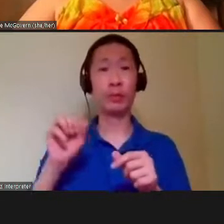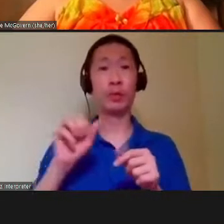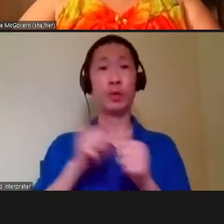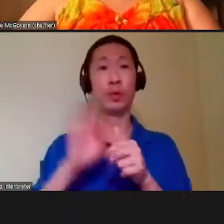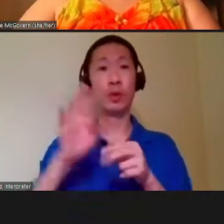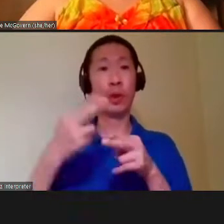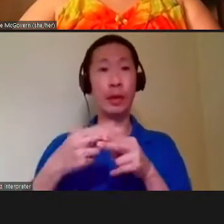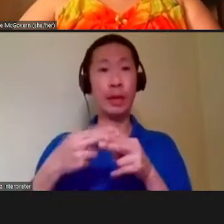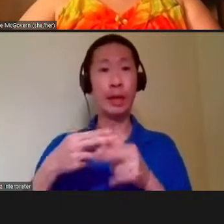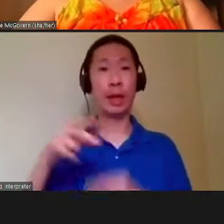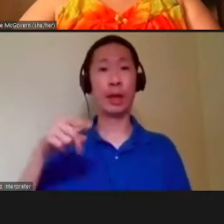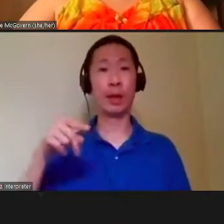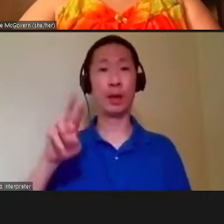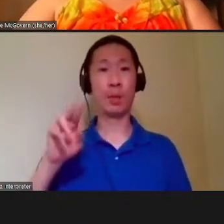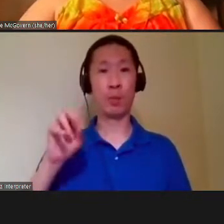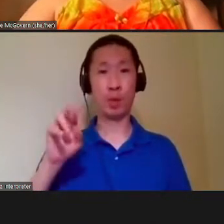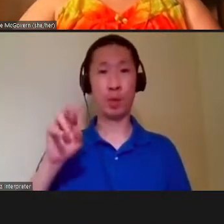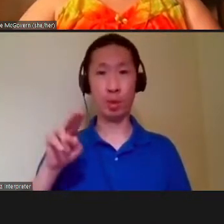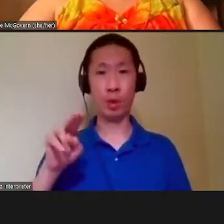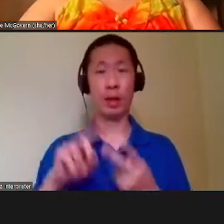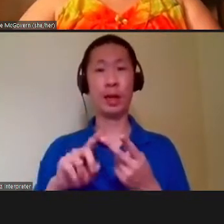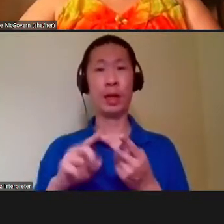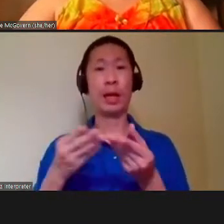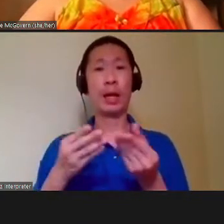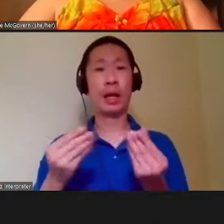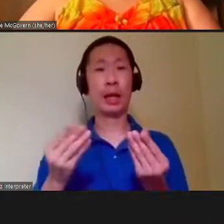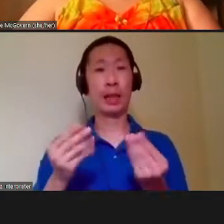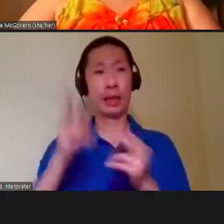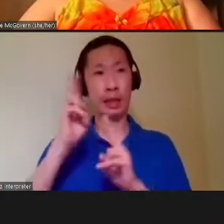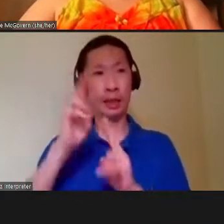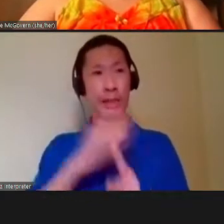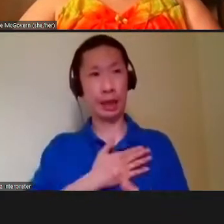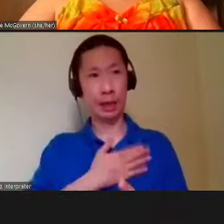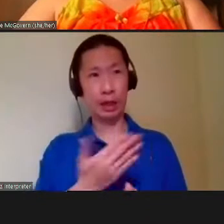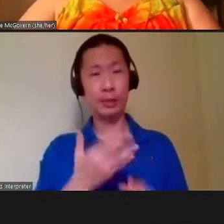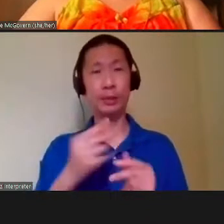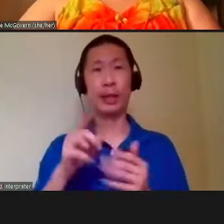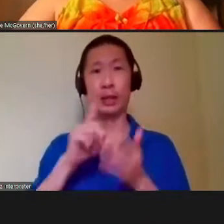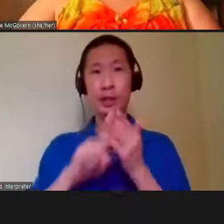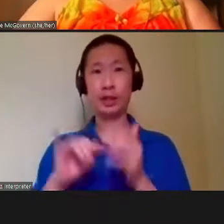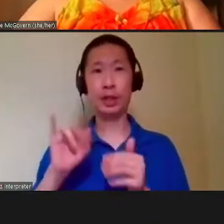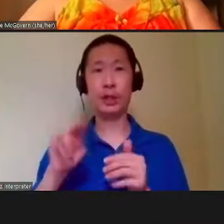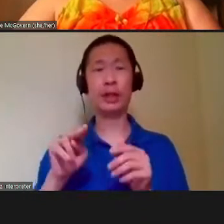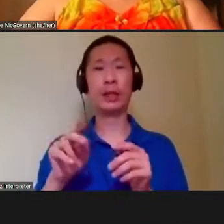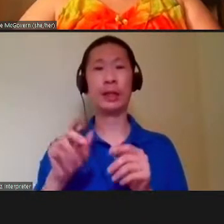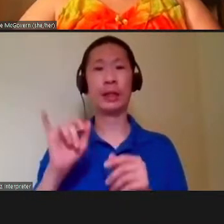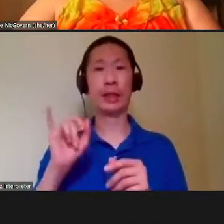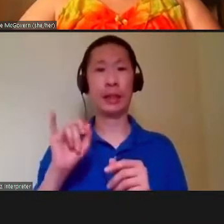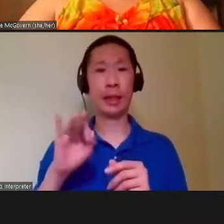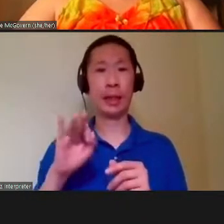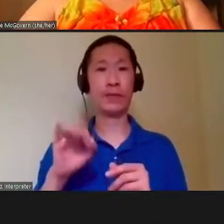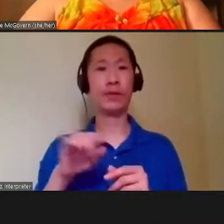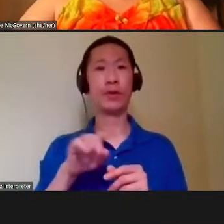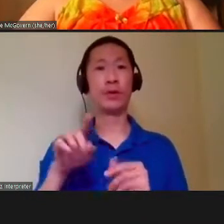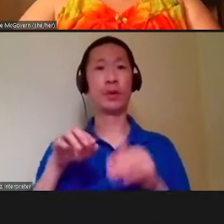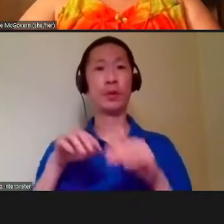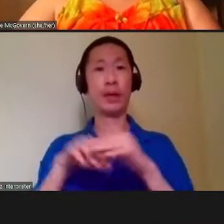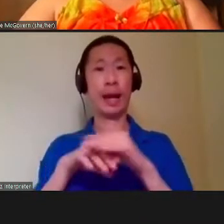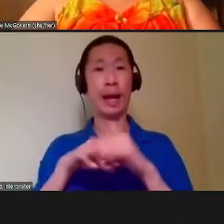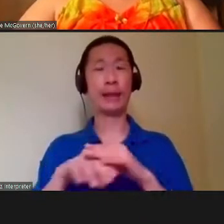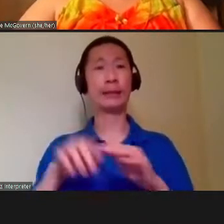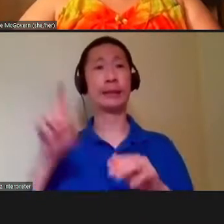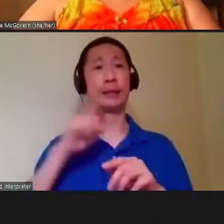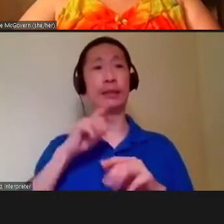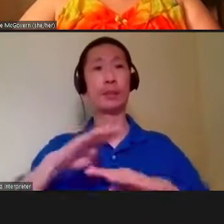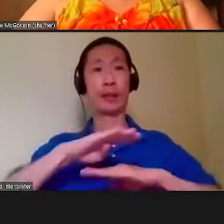pronoun, land acknowledgement, and check-in as to whether or not your access needs are met,